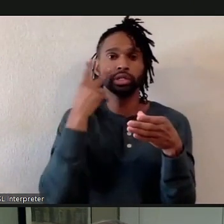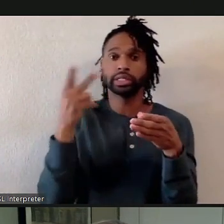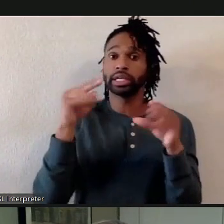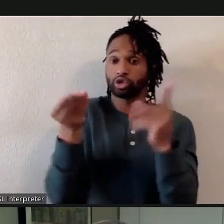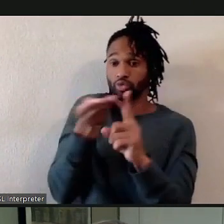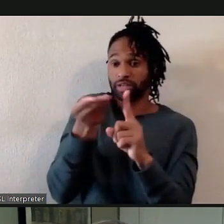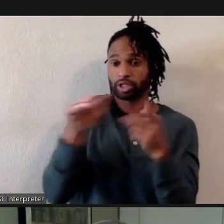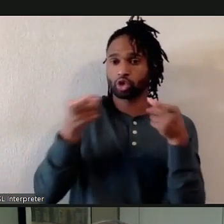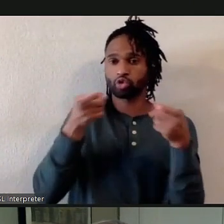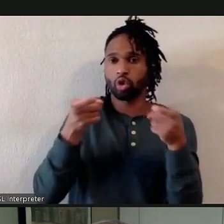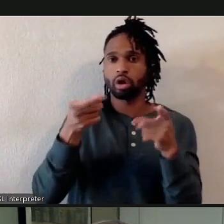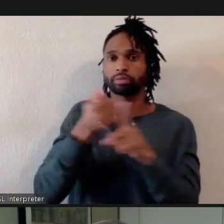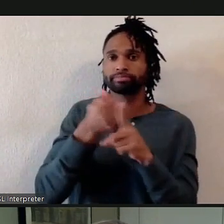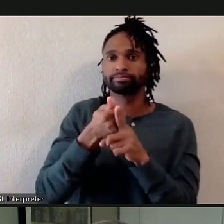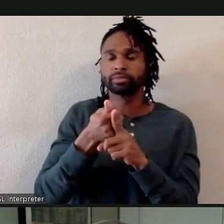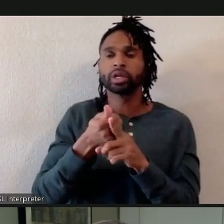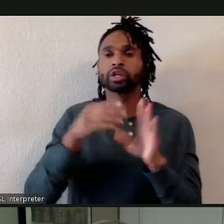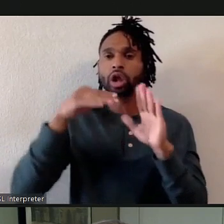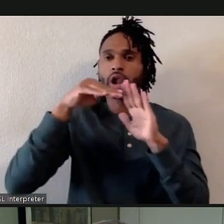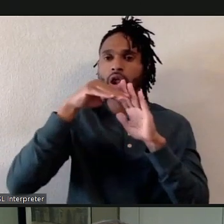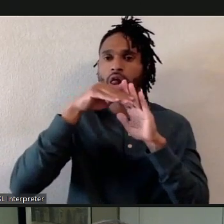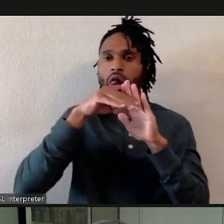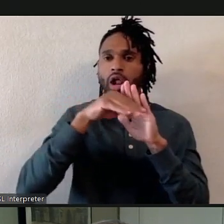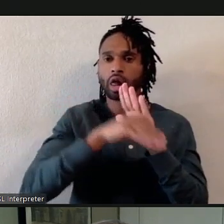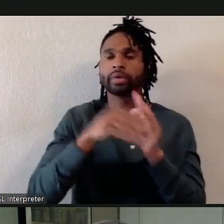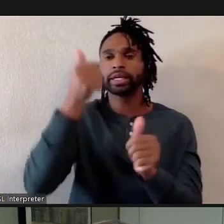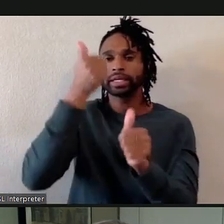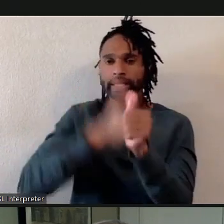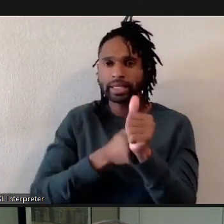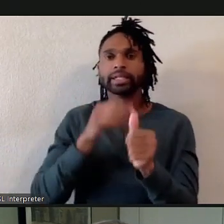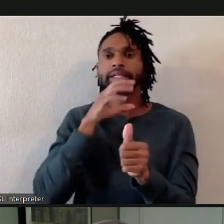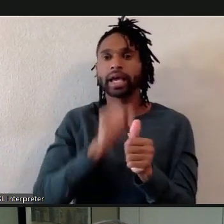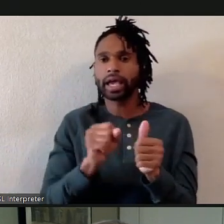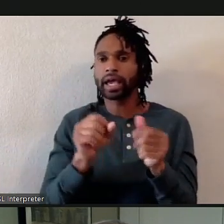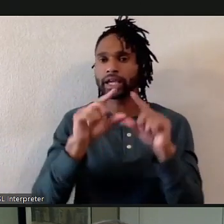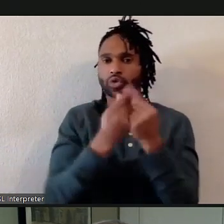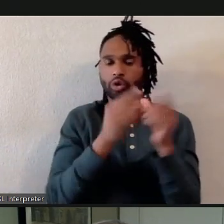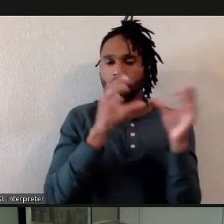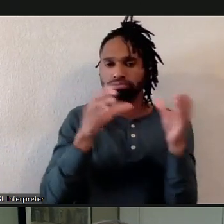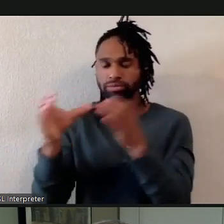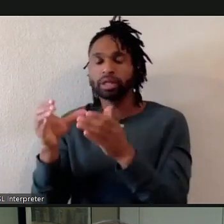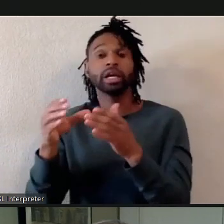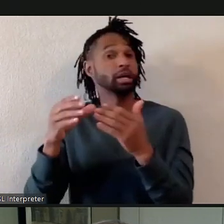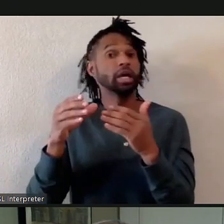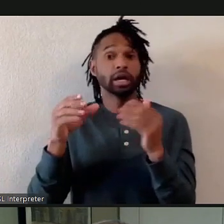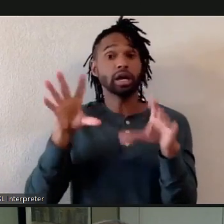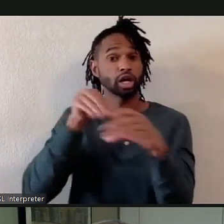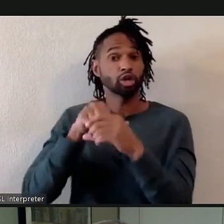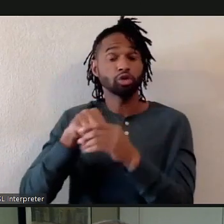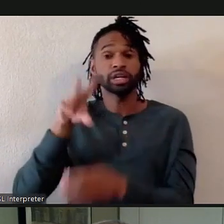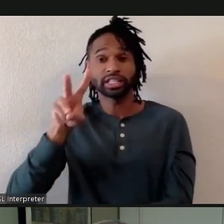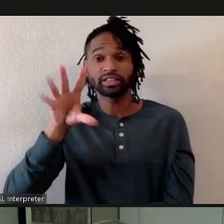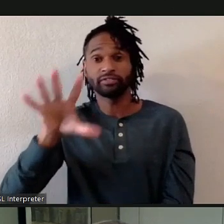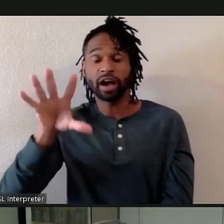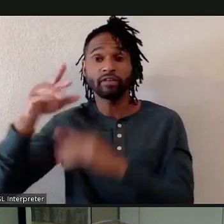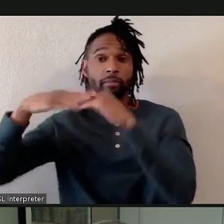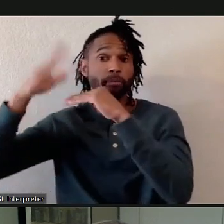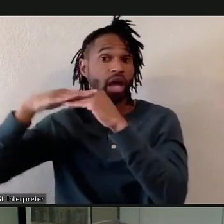control is dropping in each age group, including those 65 plus, where it held pretty steady